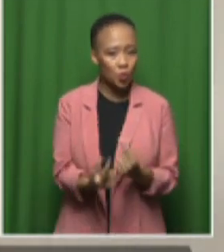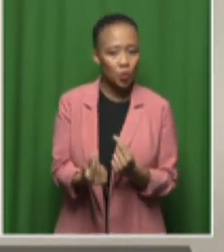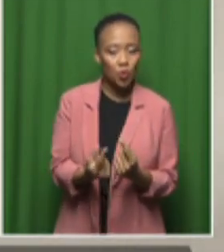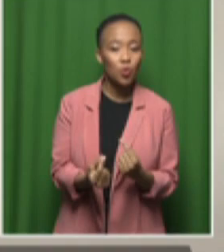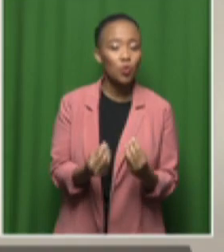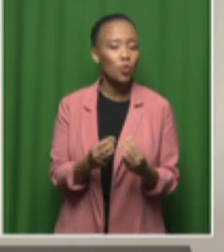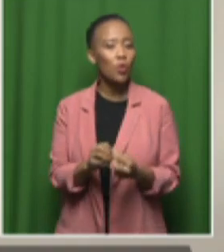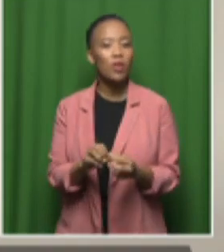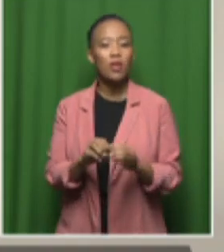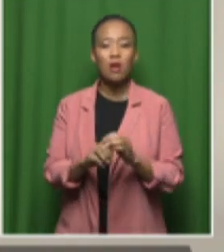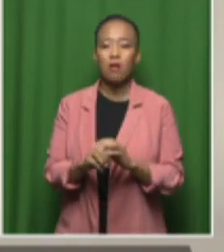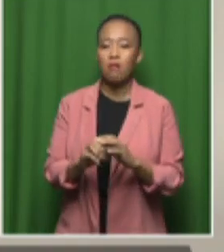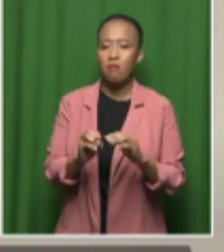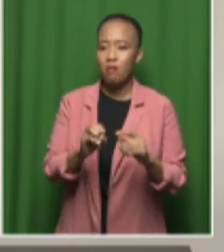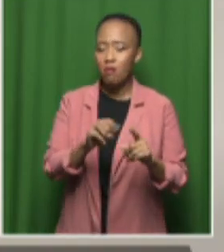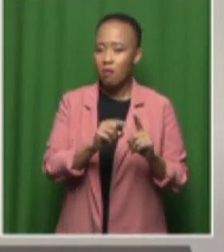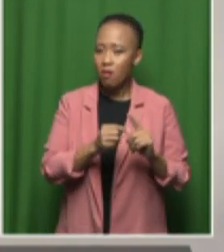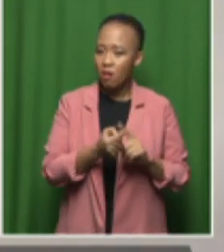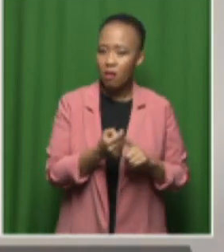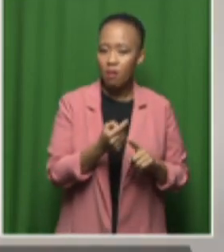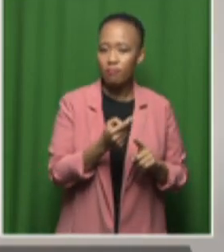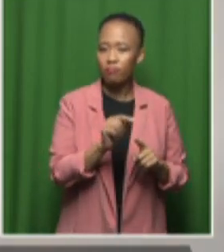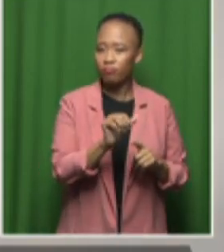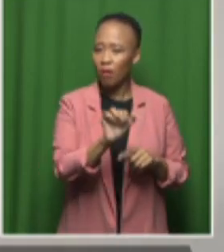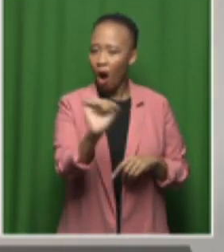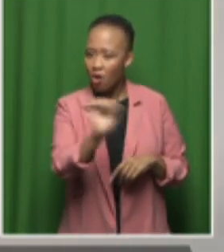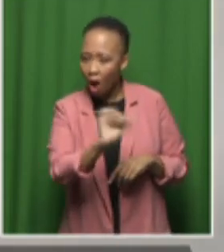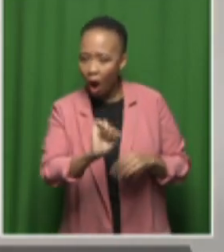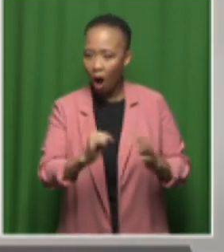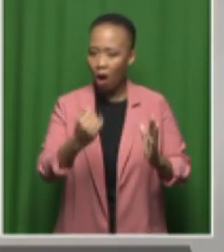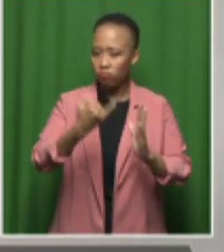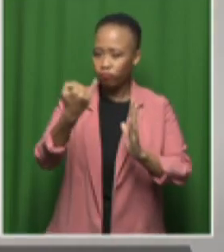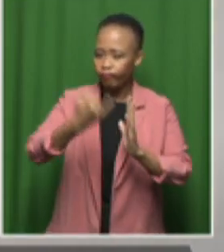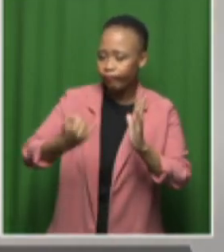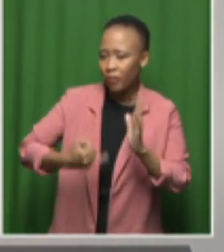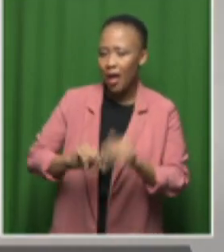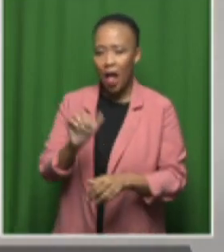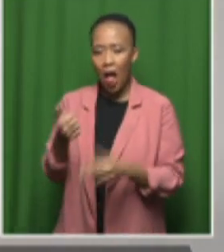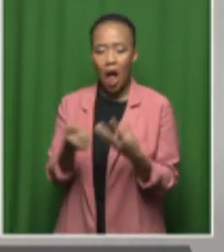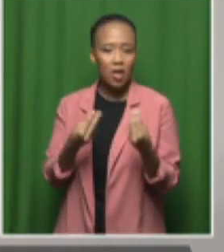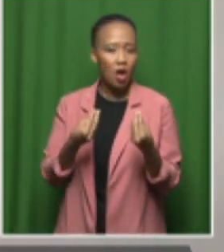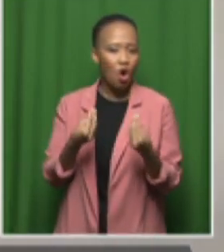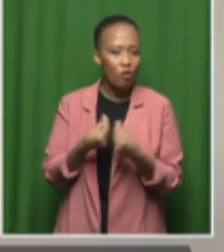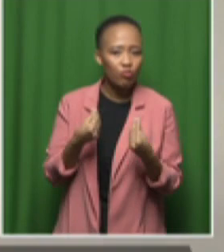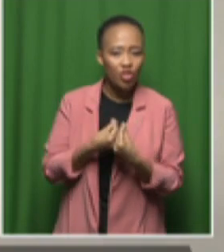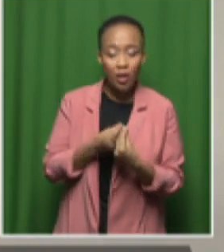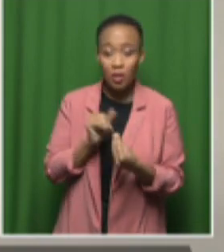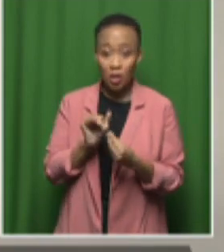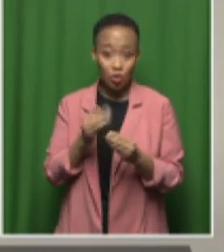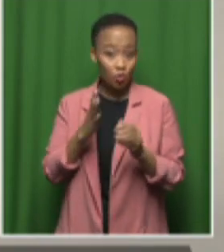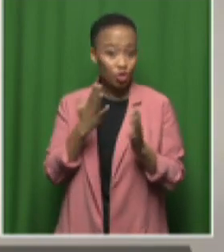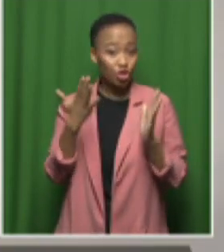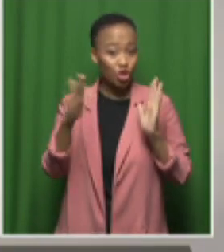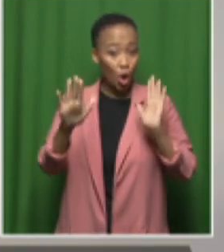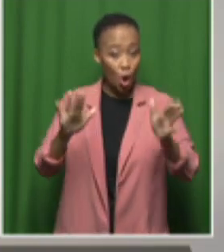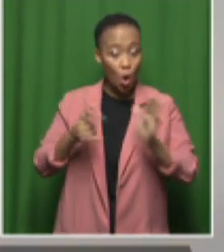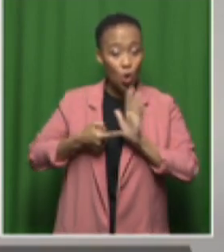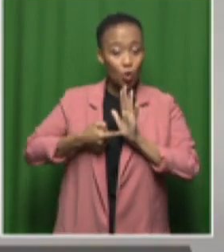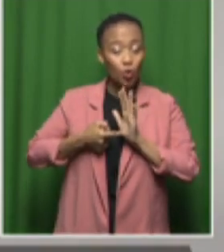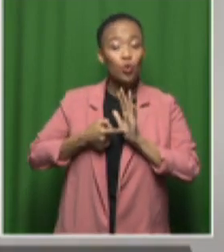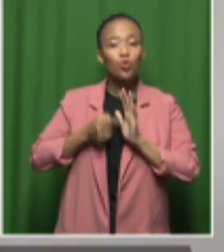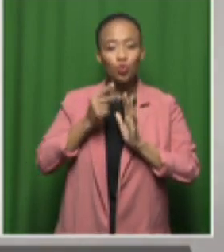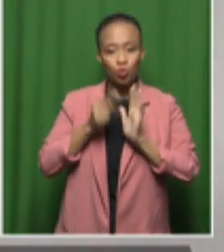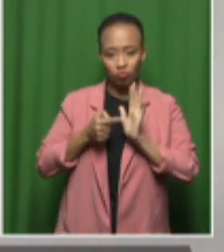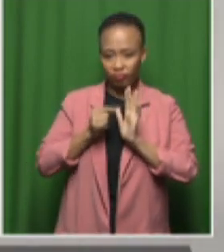canvas to other surfaces like the car, other objects that you'll see in the show. And it's a way to